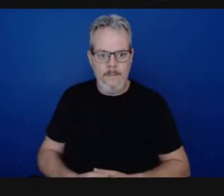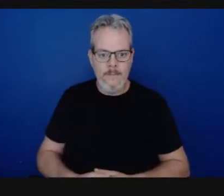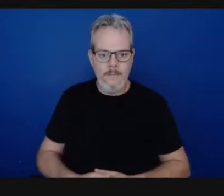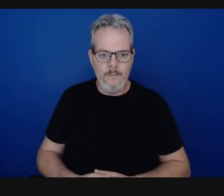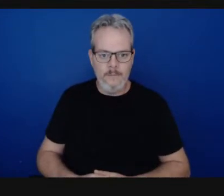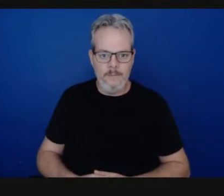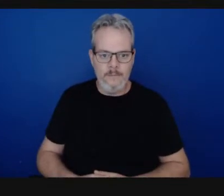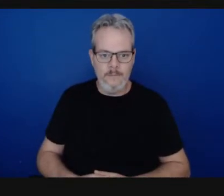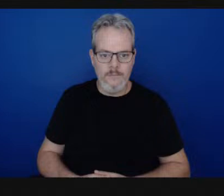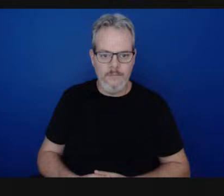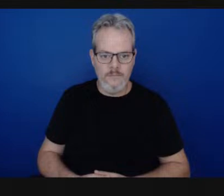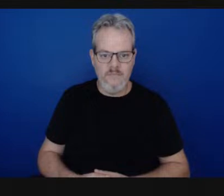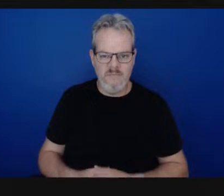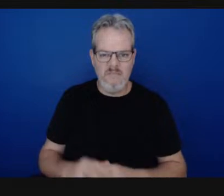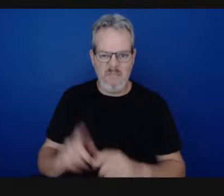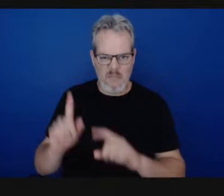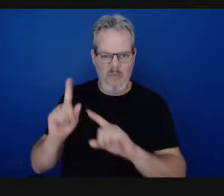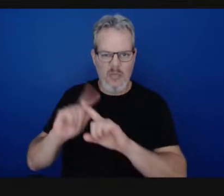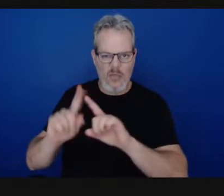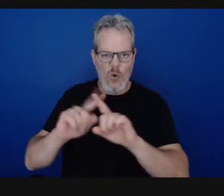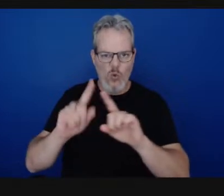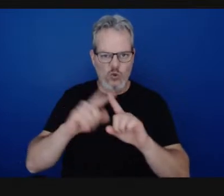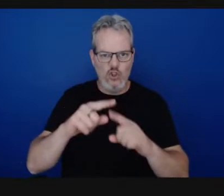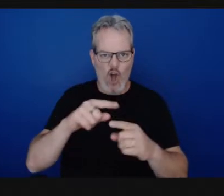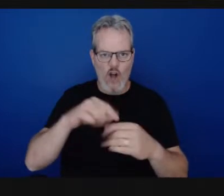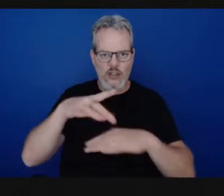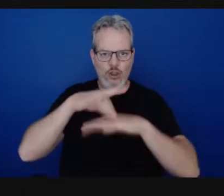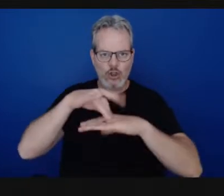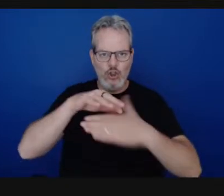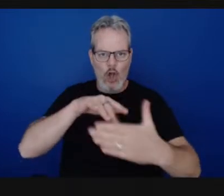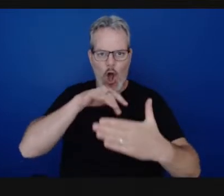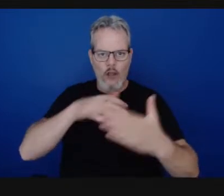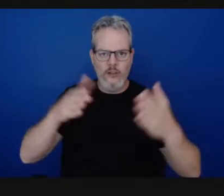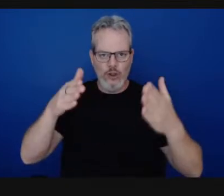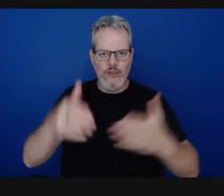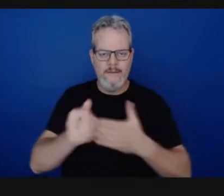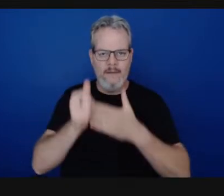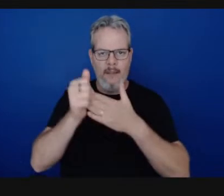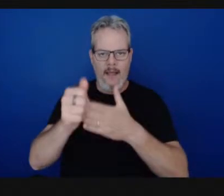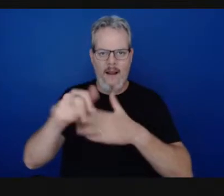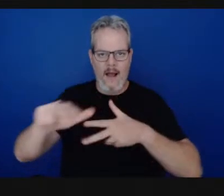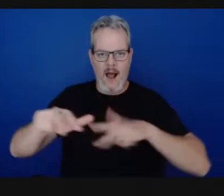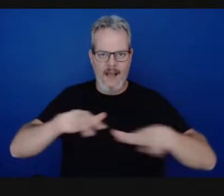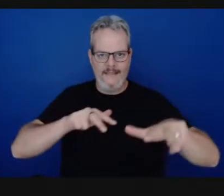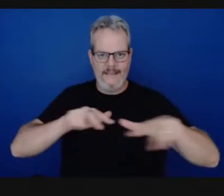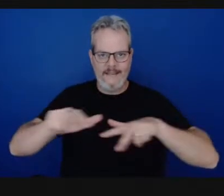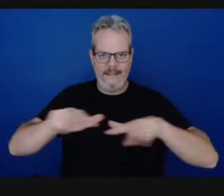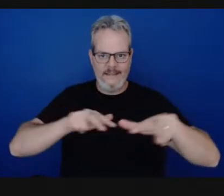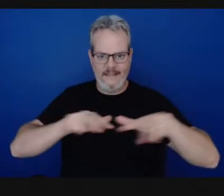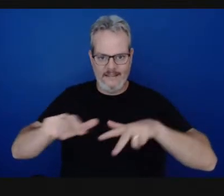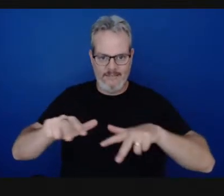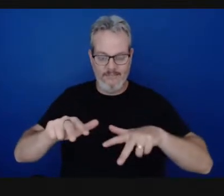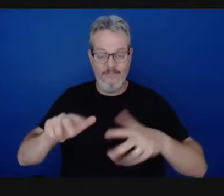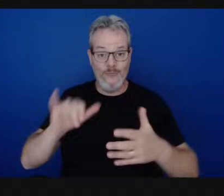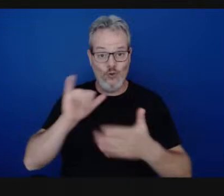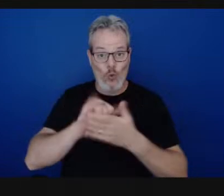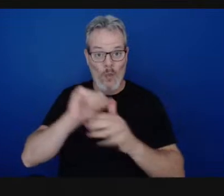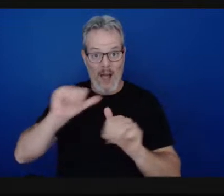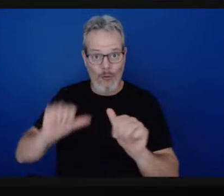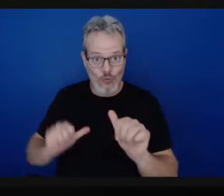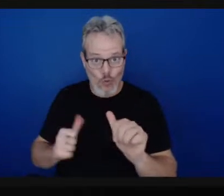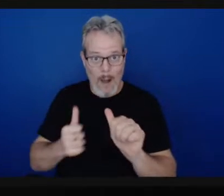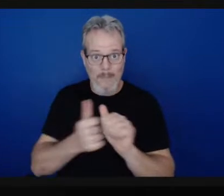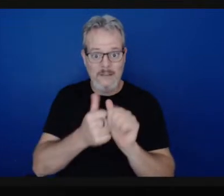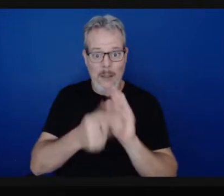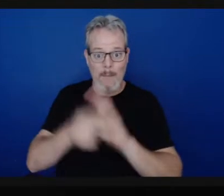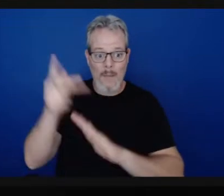And those are the geologist-led hikes, I believe, there as well. So that wraps up the program for, oh, we're